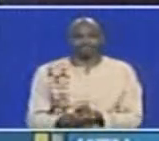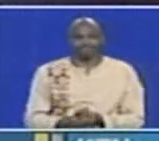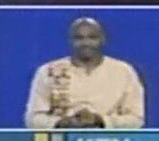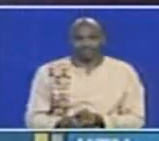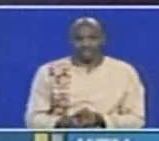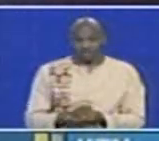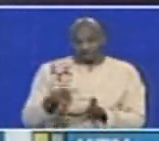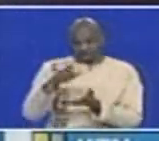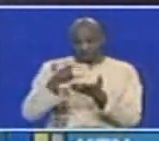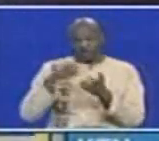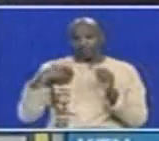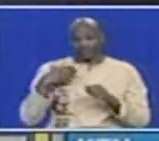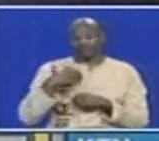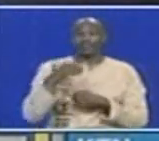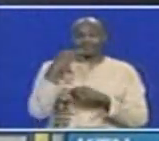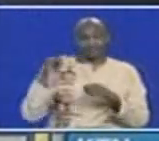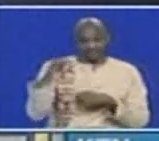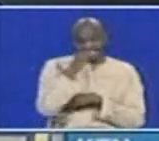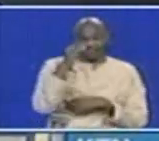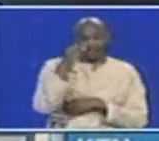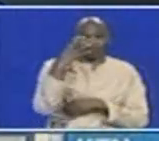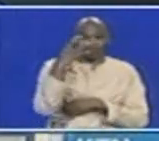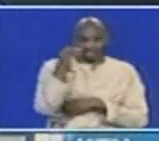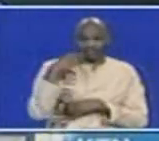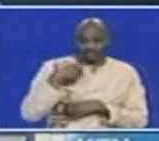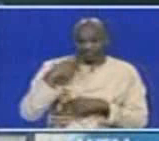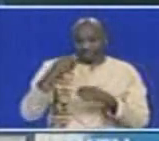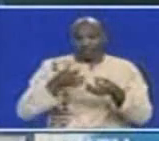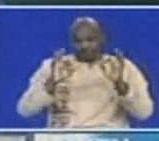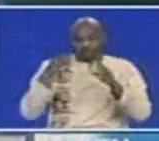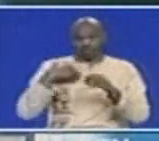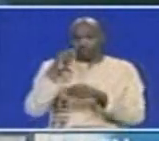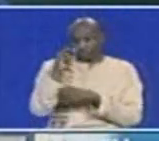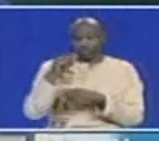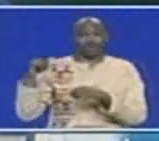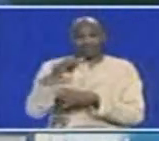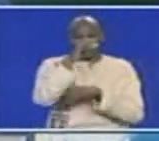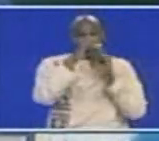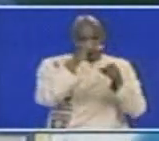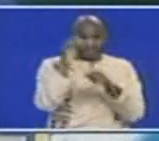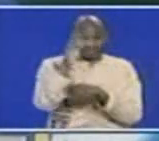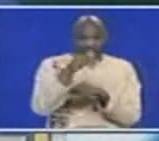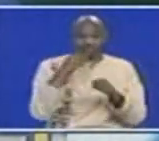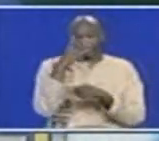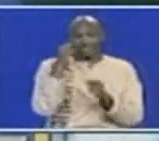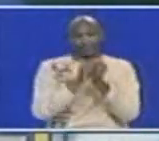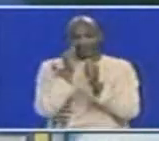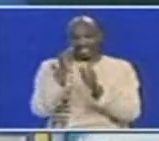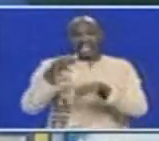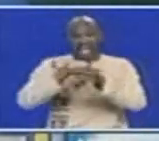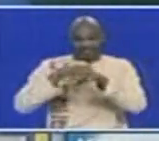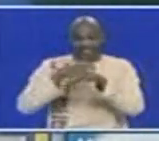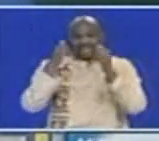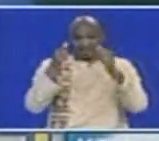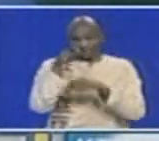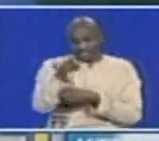Local airline operator Flight 540 will fly Hambee Stars players and officials to Comoros for the return leg match of the 2015 Africa Cup of Nations.